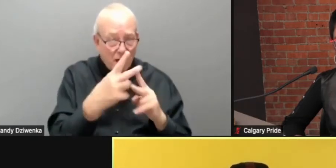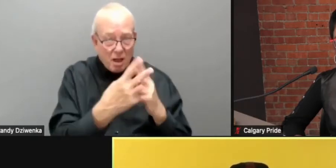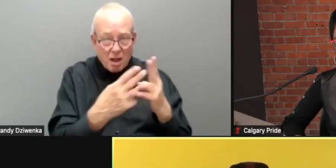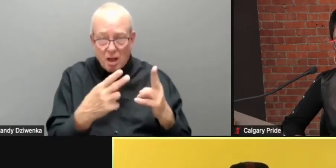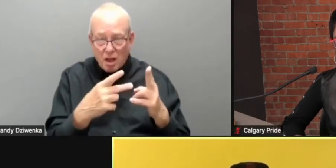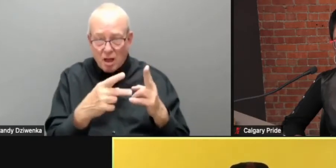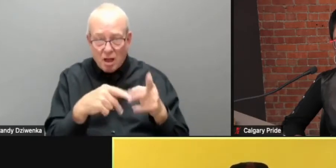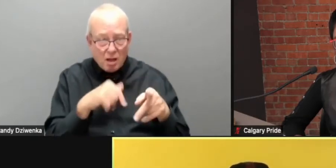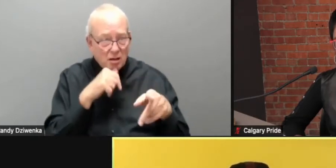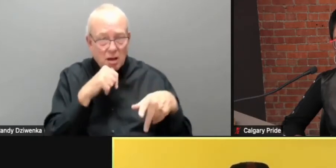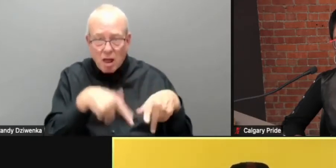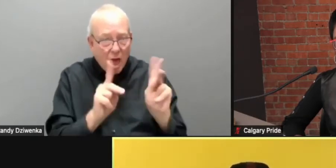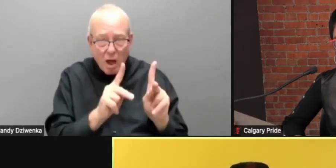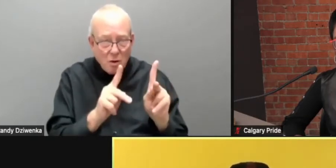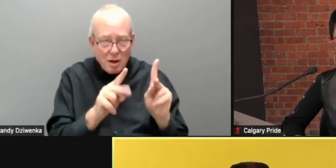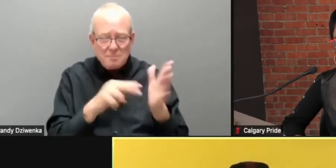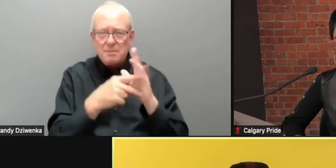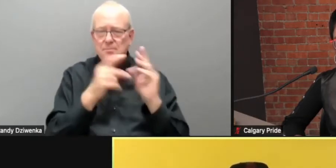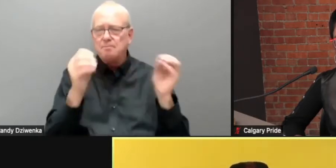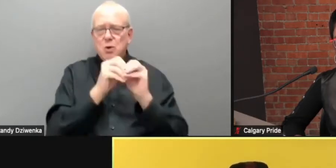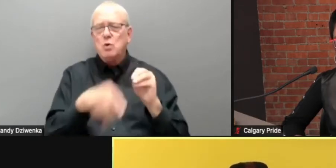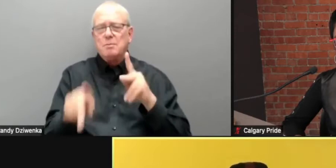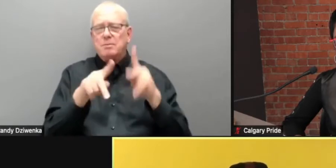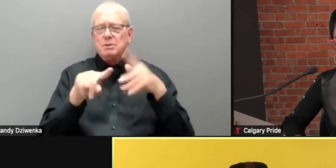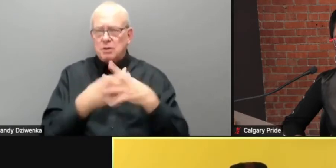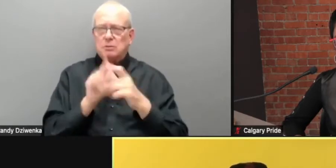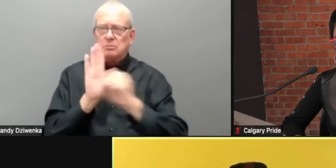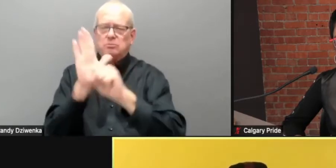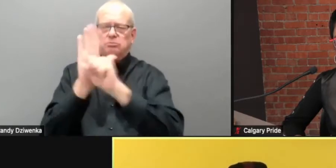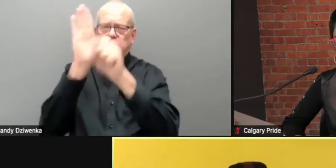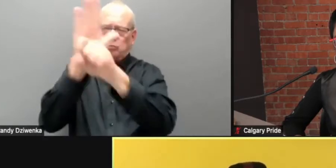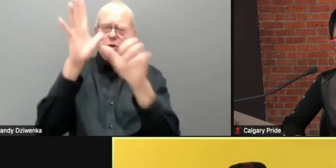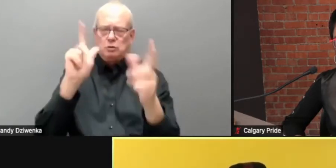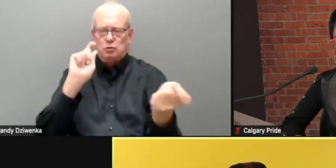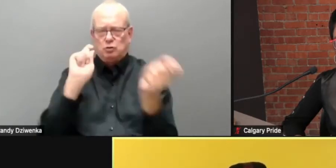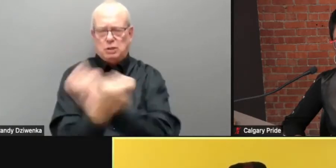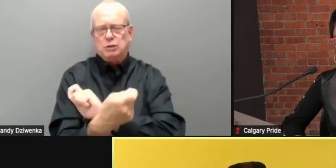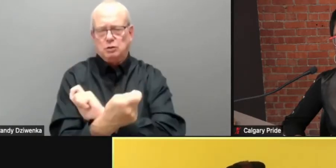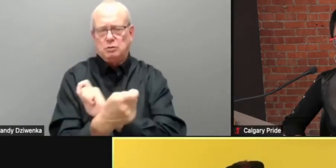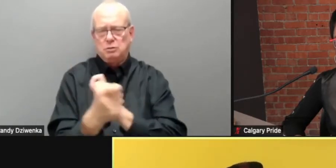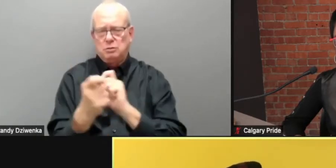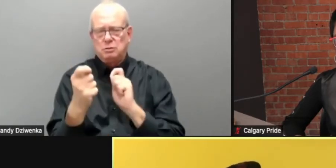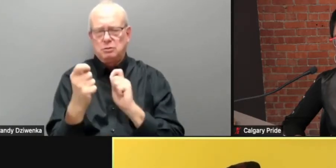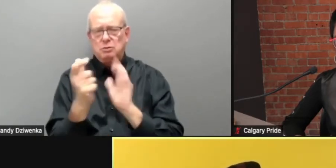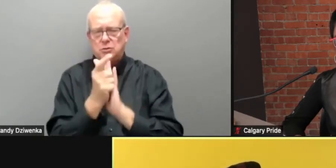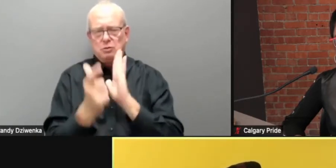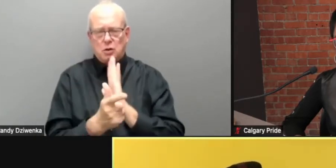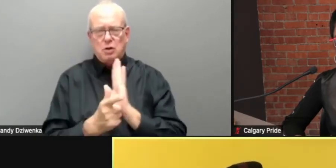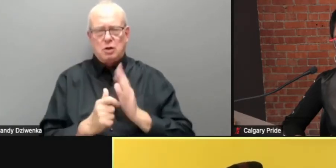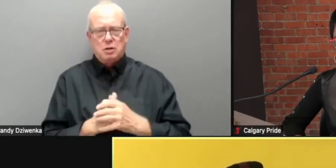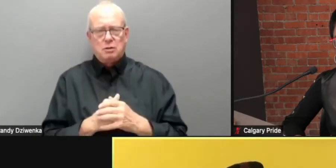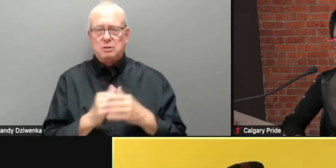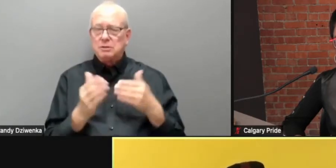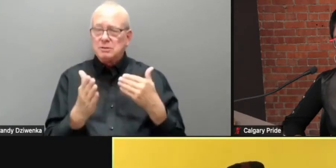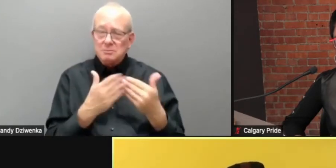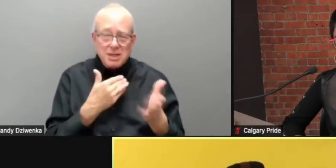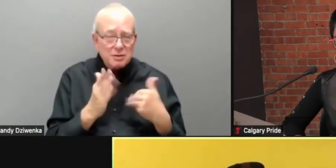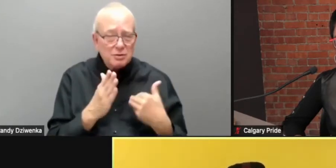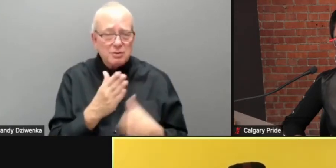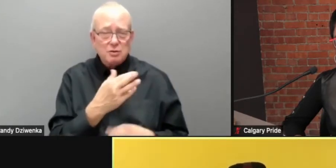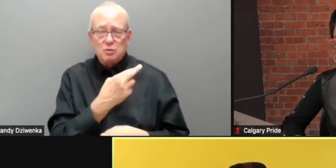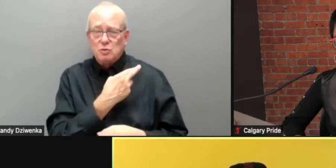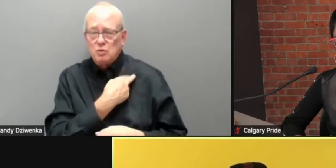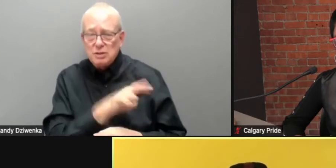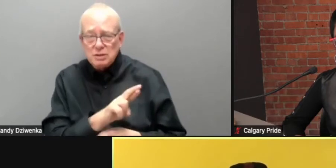citizens, irrespective of their caste, creed, race, religion, and sexual identity, we were